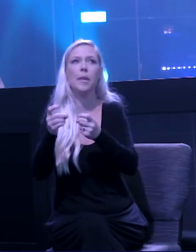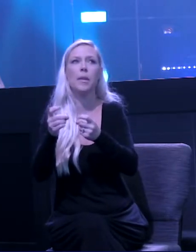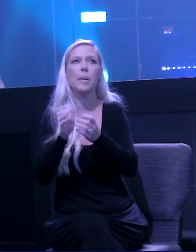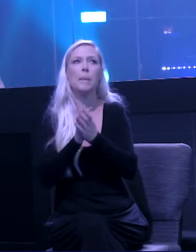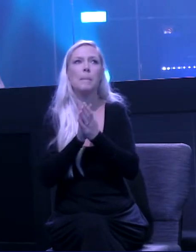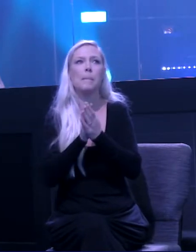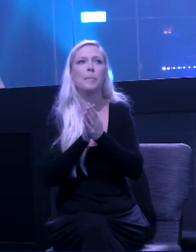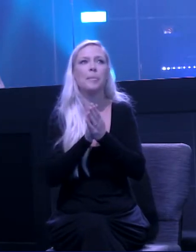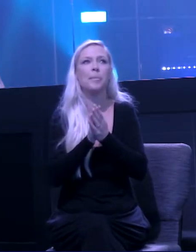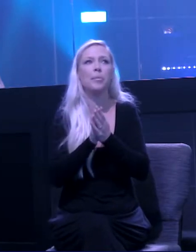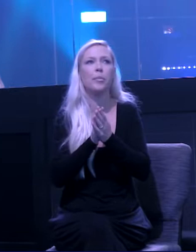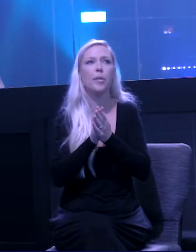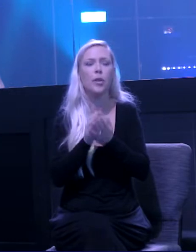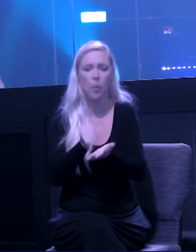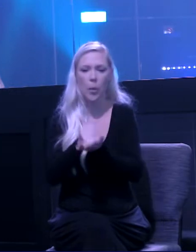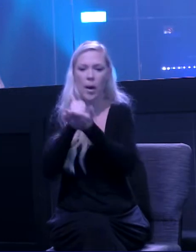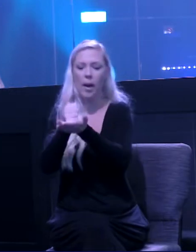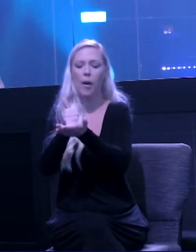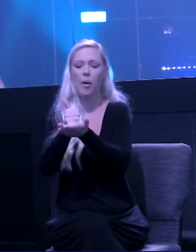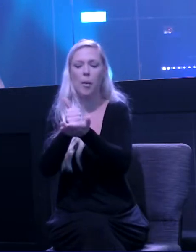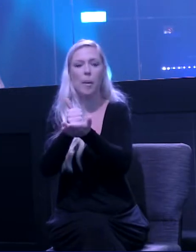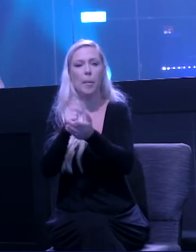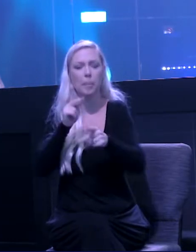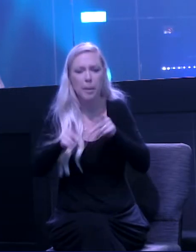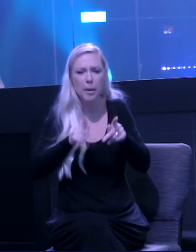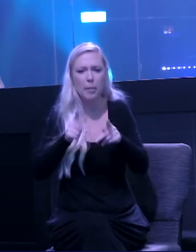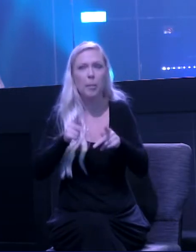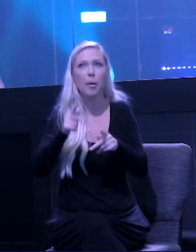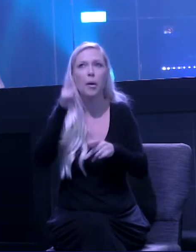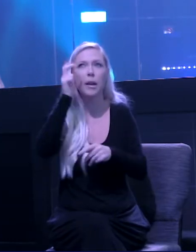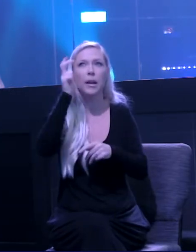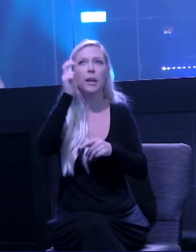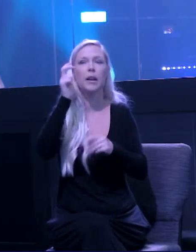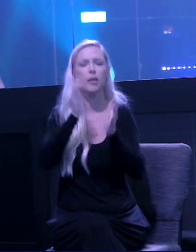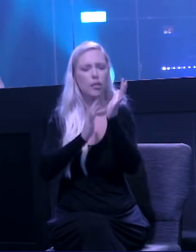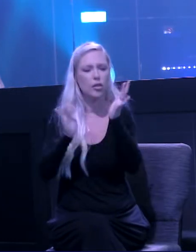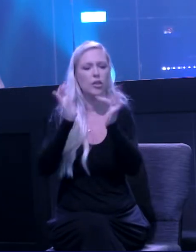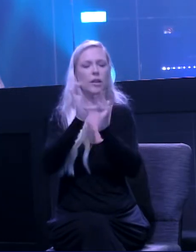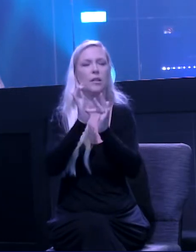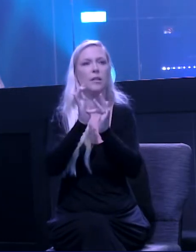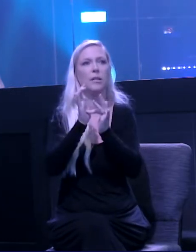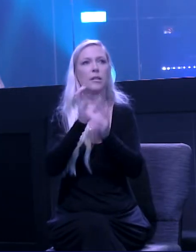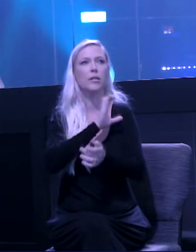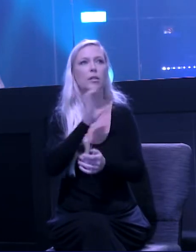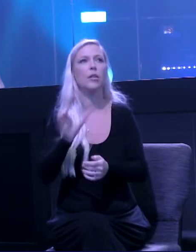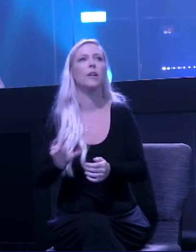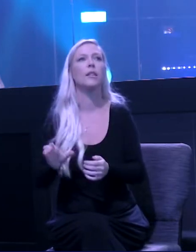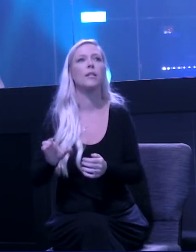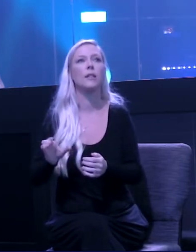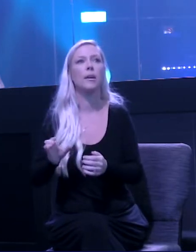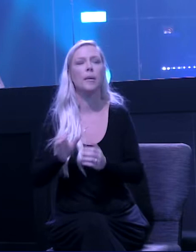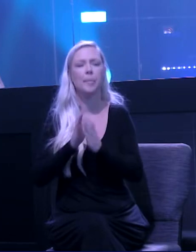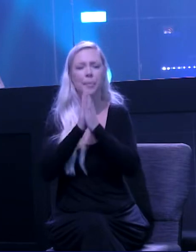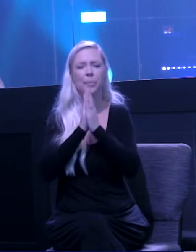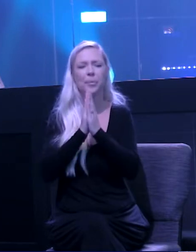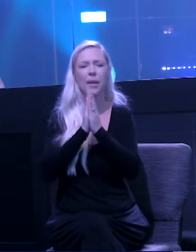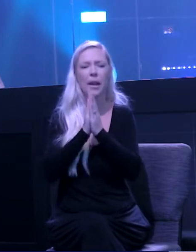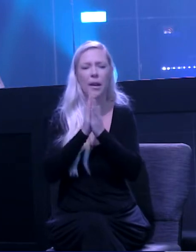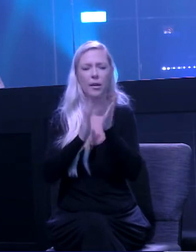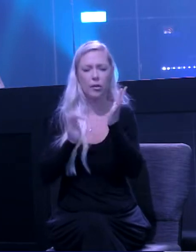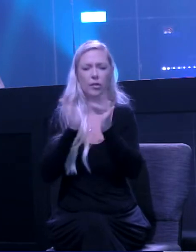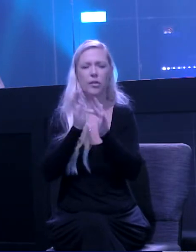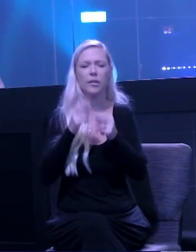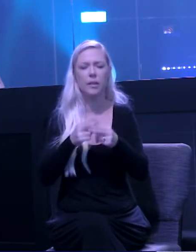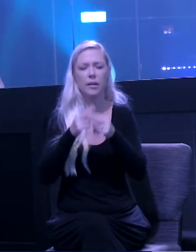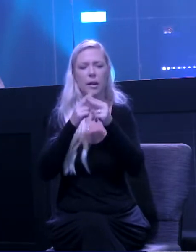used to help people hear the good news of your son, Jesus Christ. And we ask this in his precious and holy